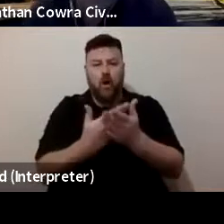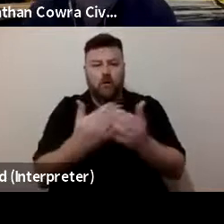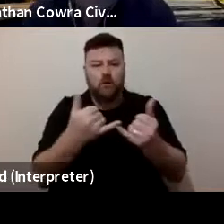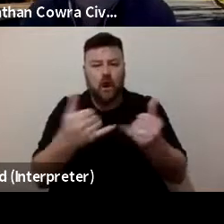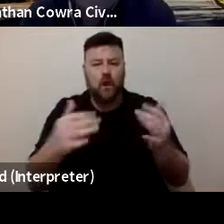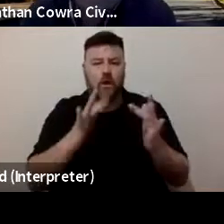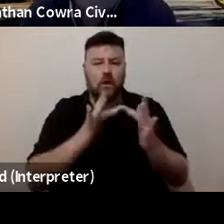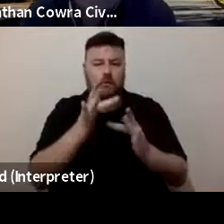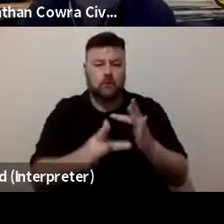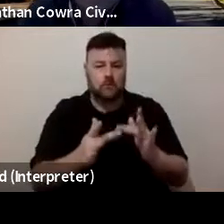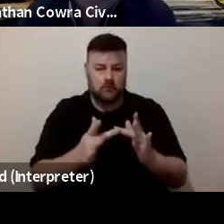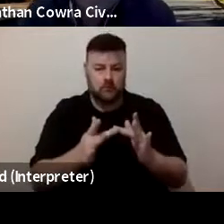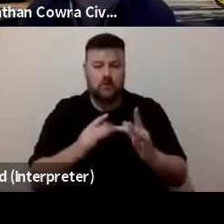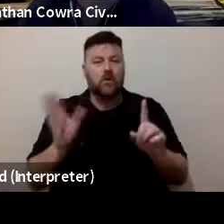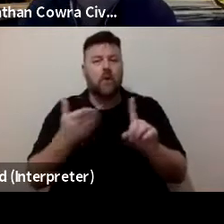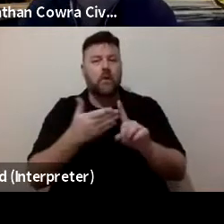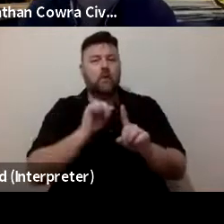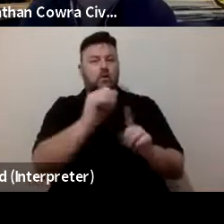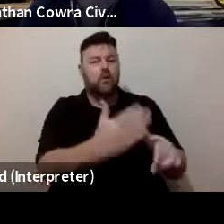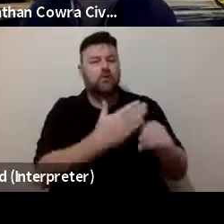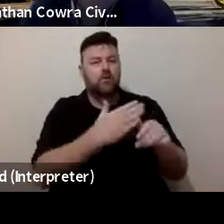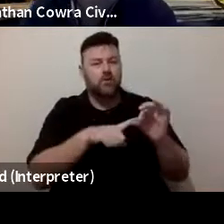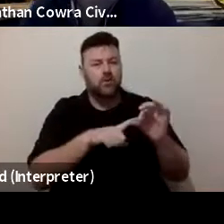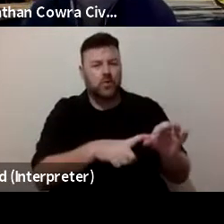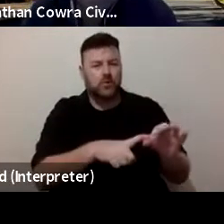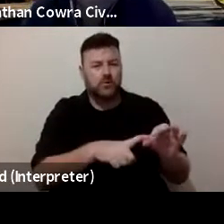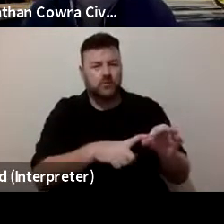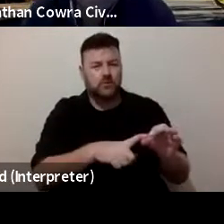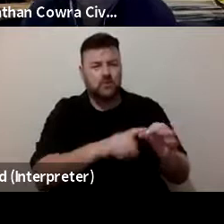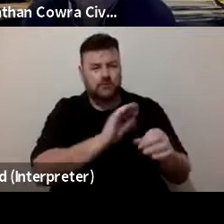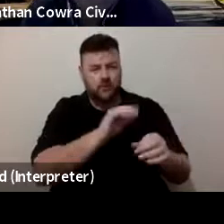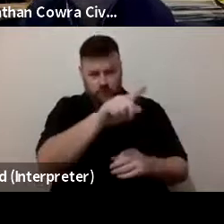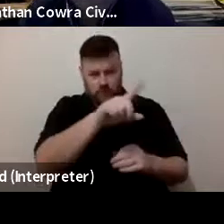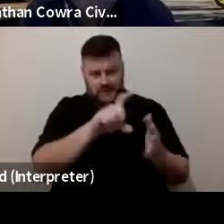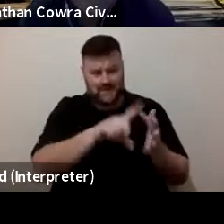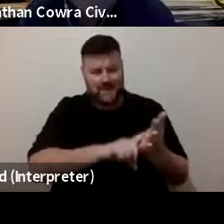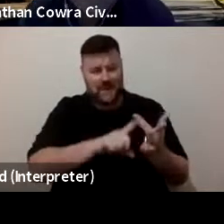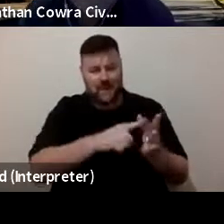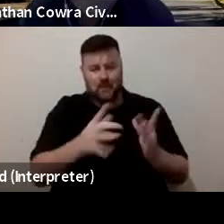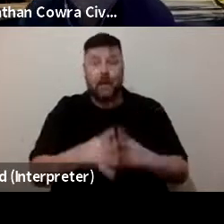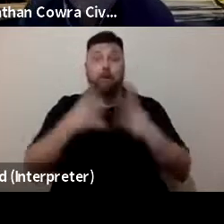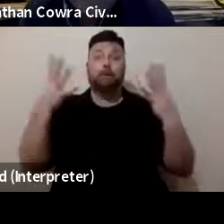Celia, I think one of the big shifts,